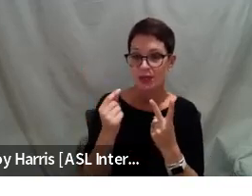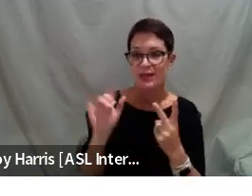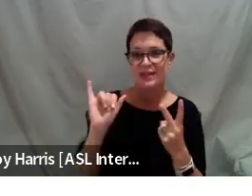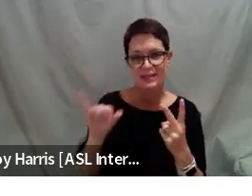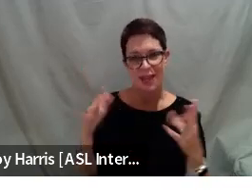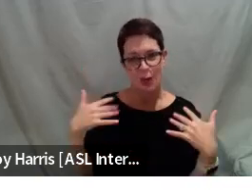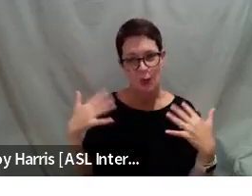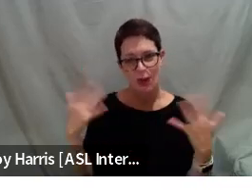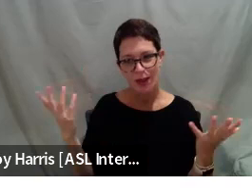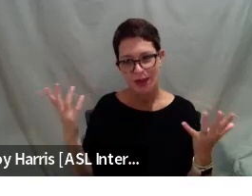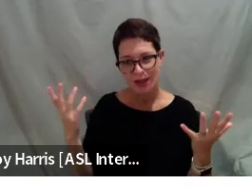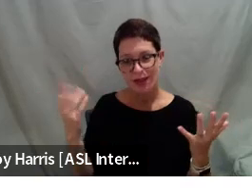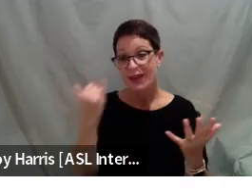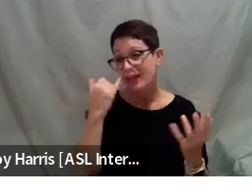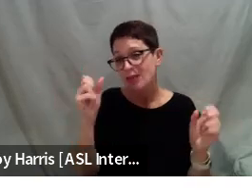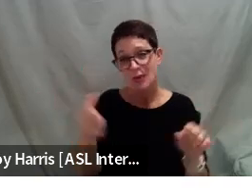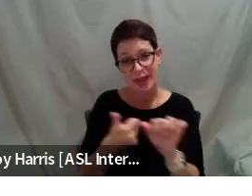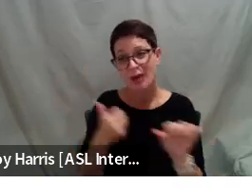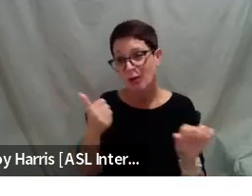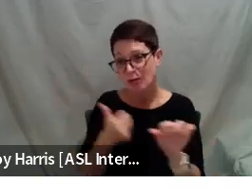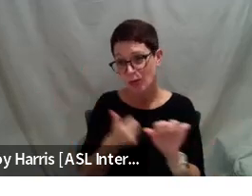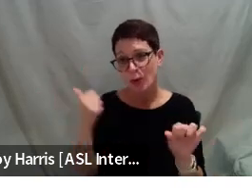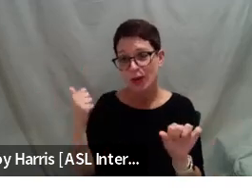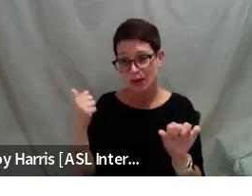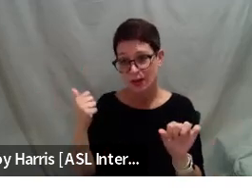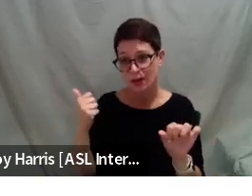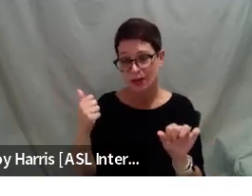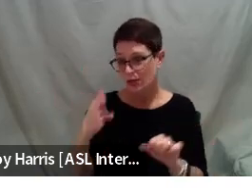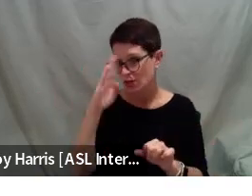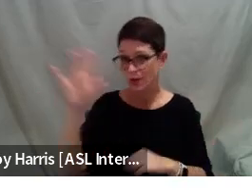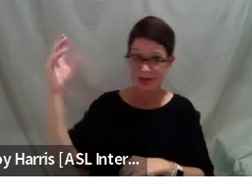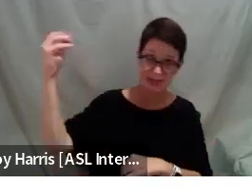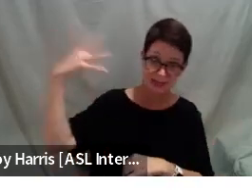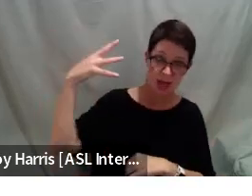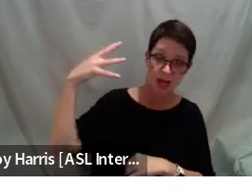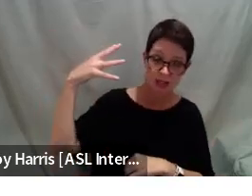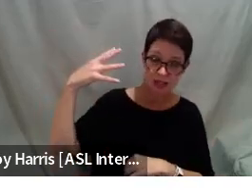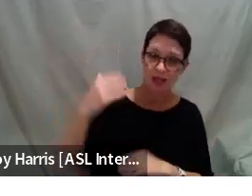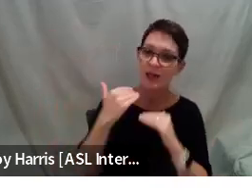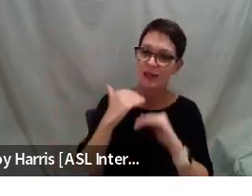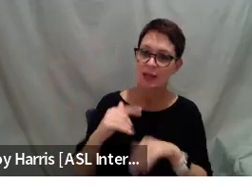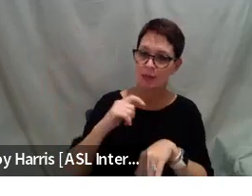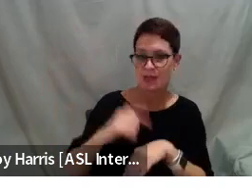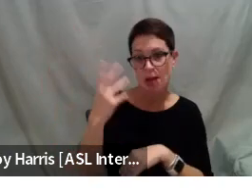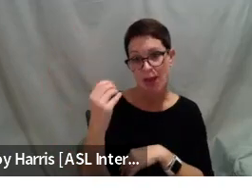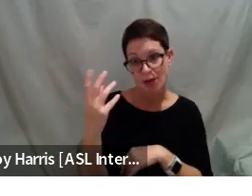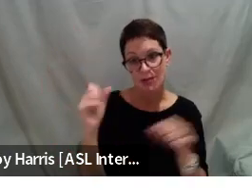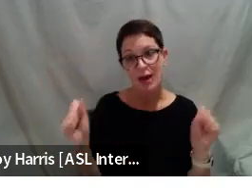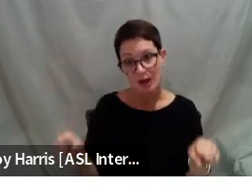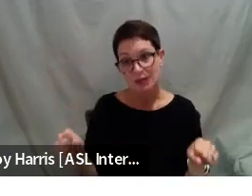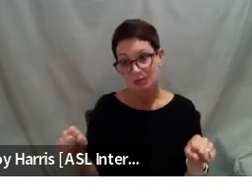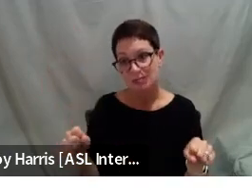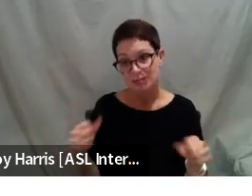cool. If you can, avoid direct sunlight and limit your time outside.